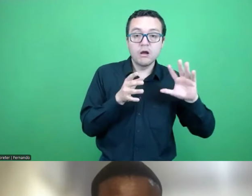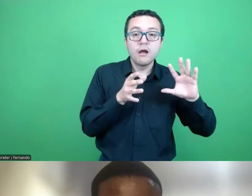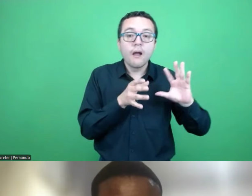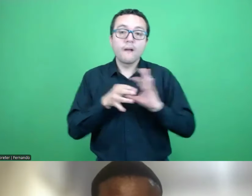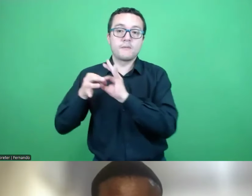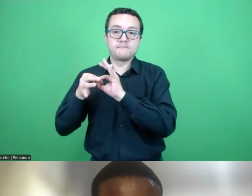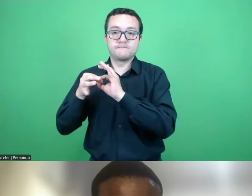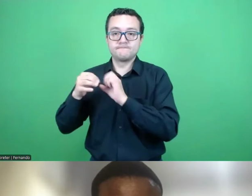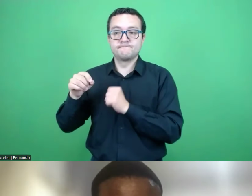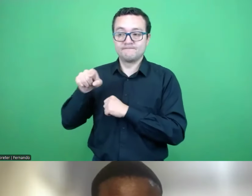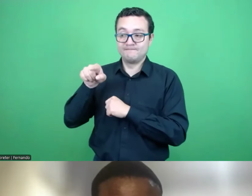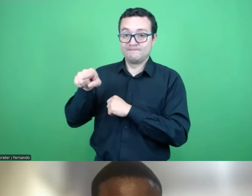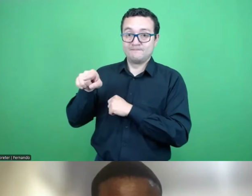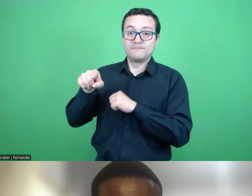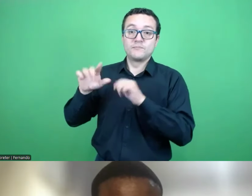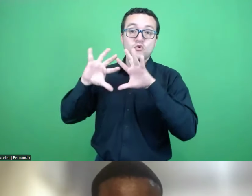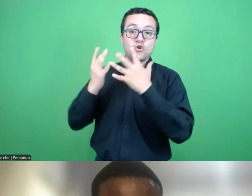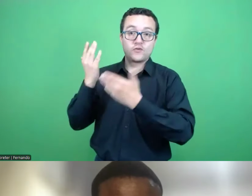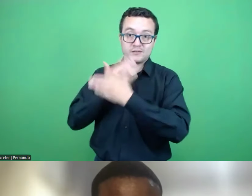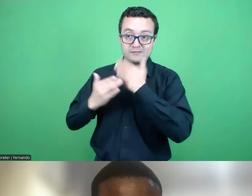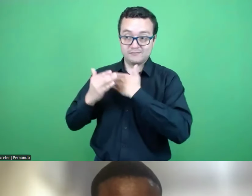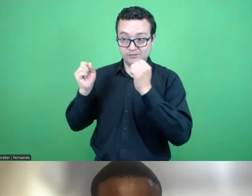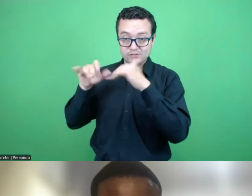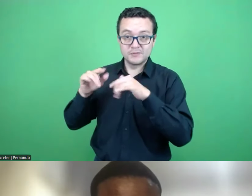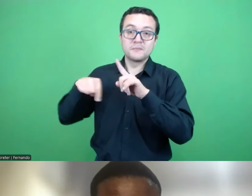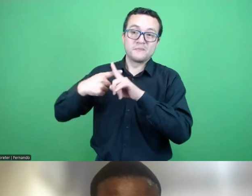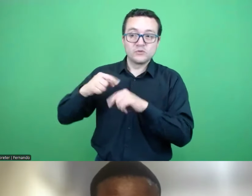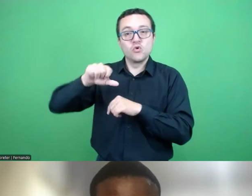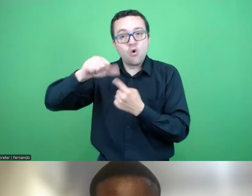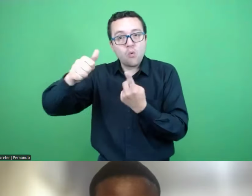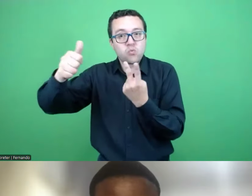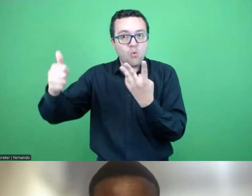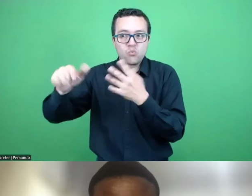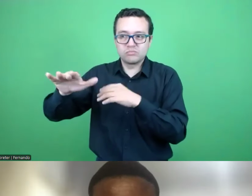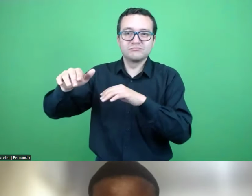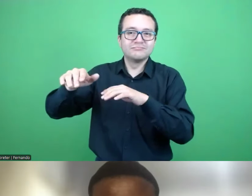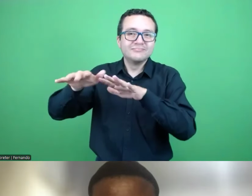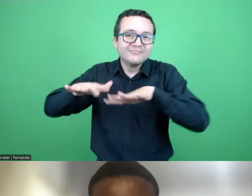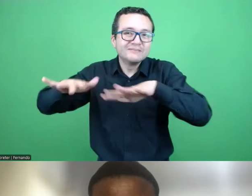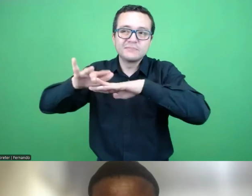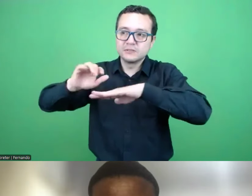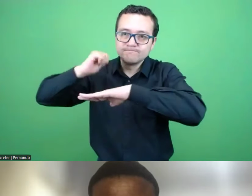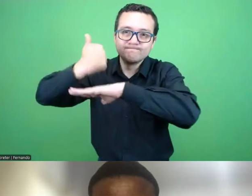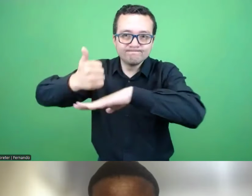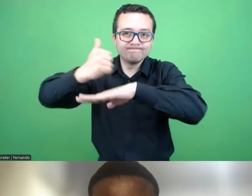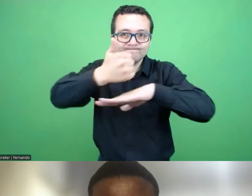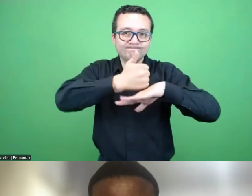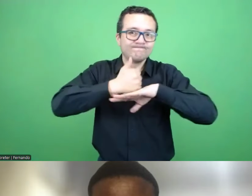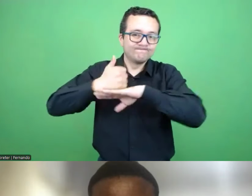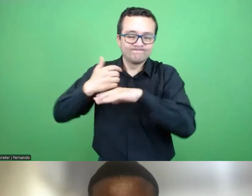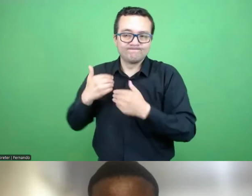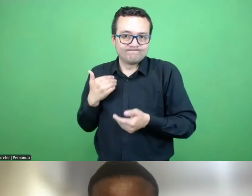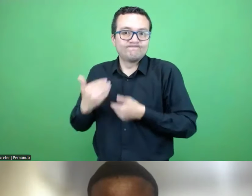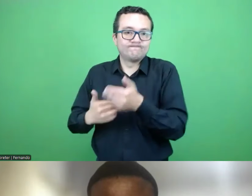Global Disability Summit. The registration link is online and